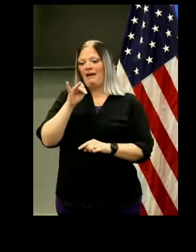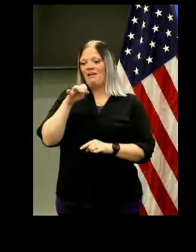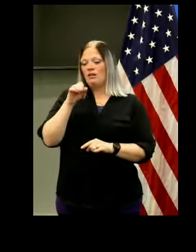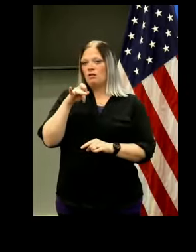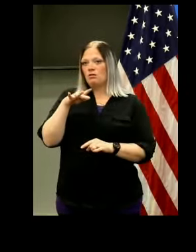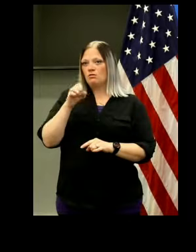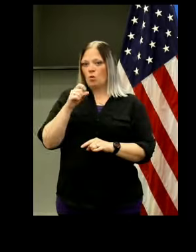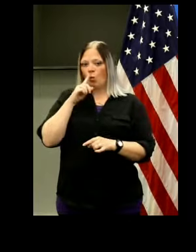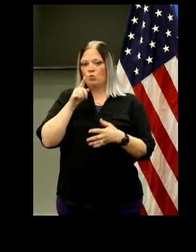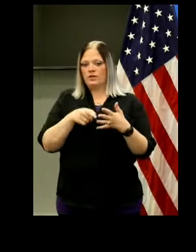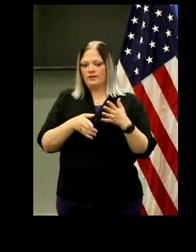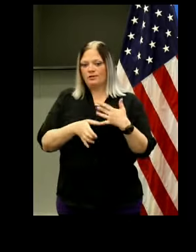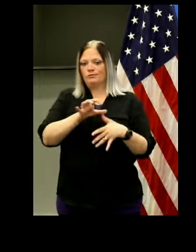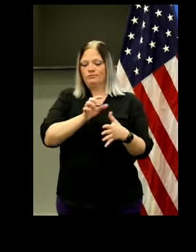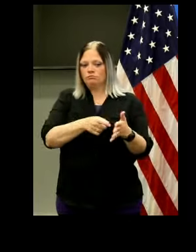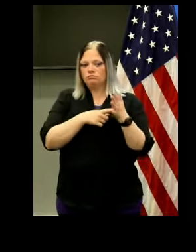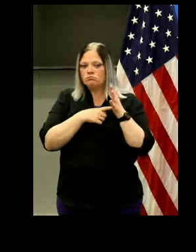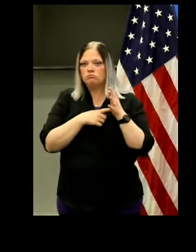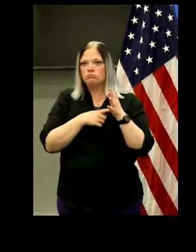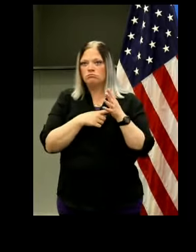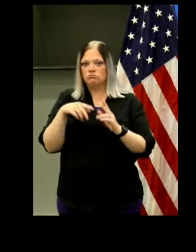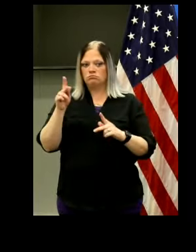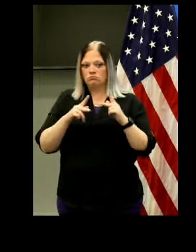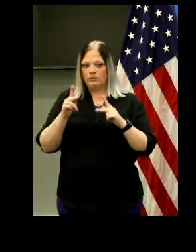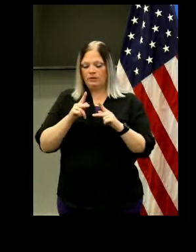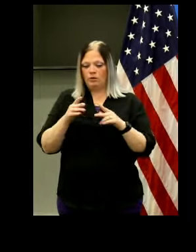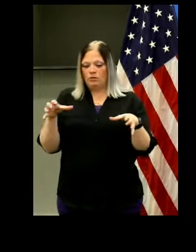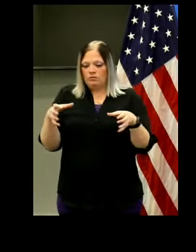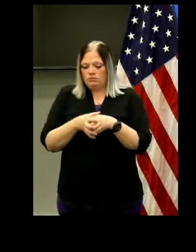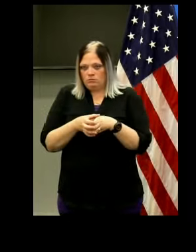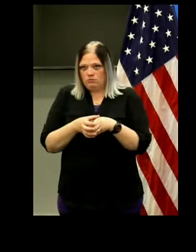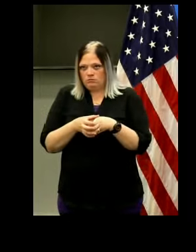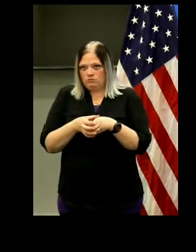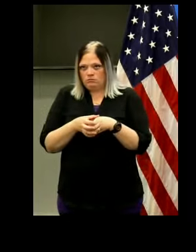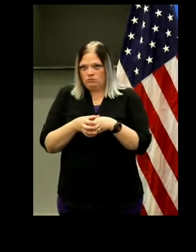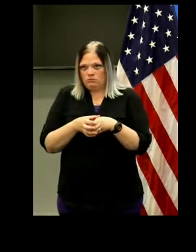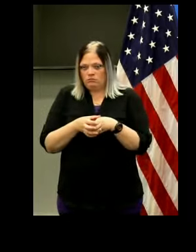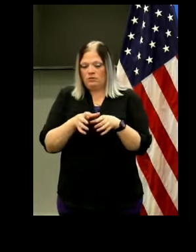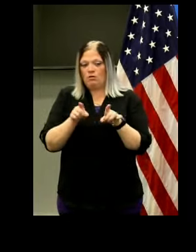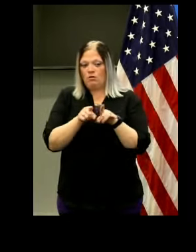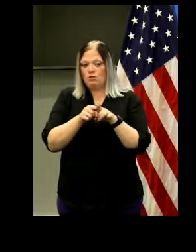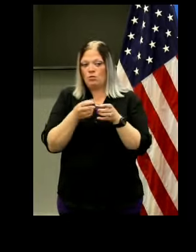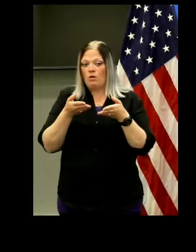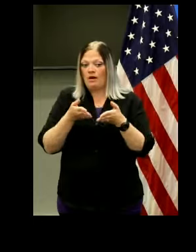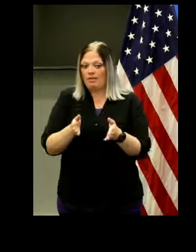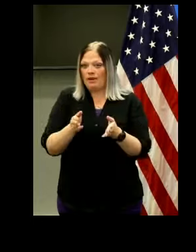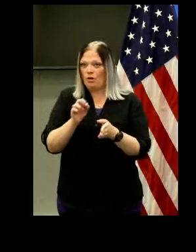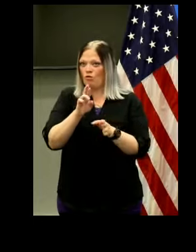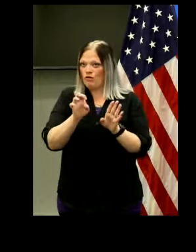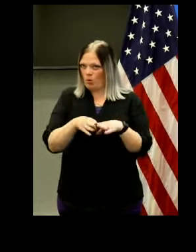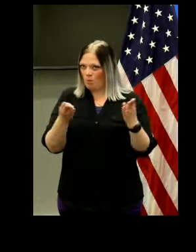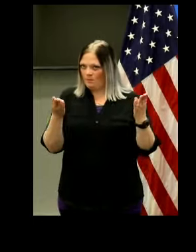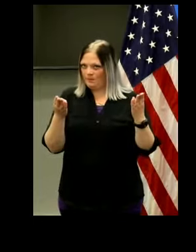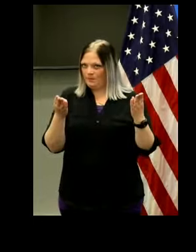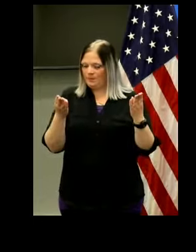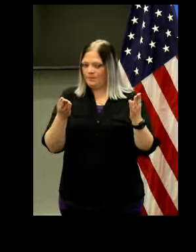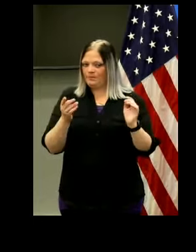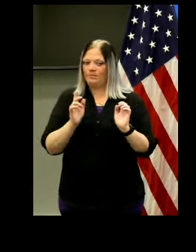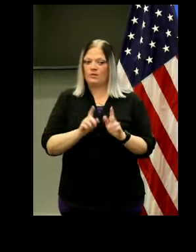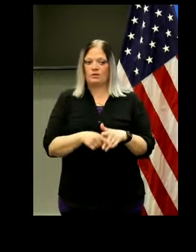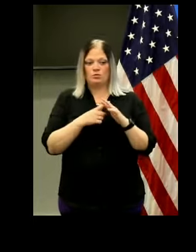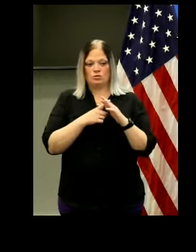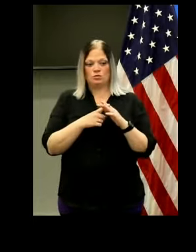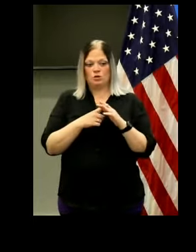mandated people being contained, and then is also allowing us to reopen. So starting off